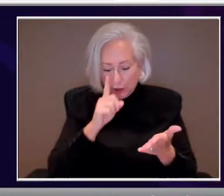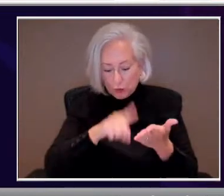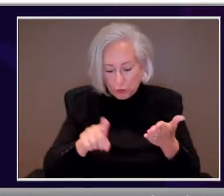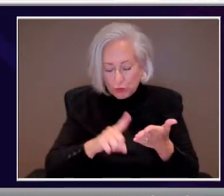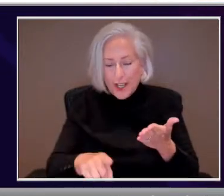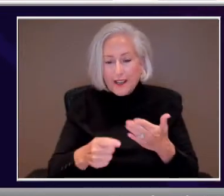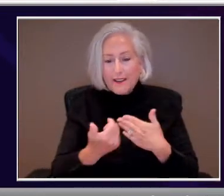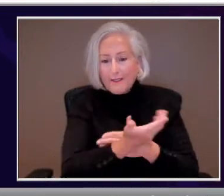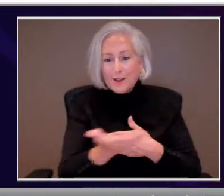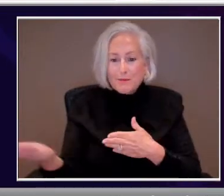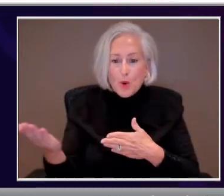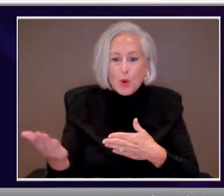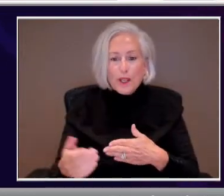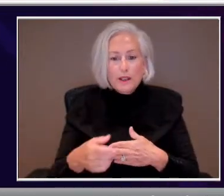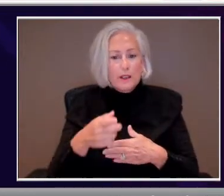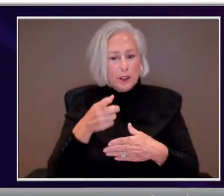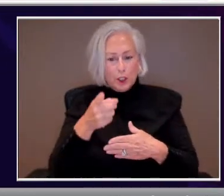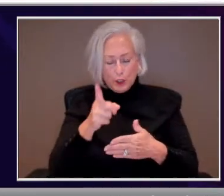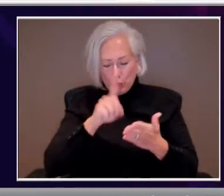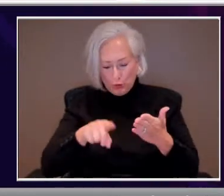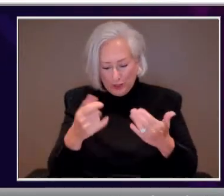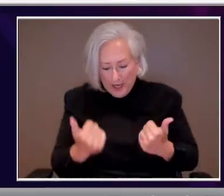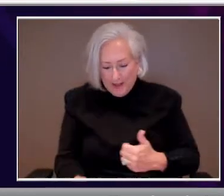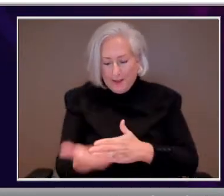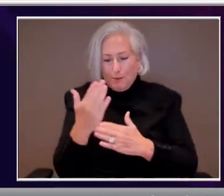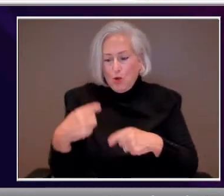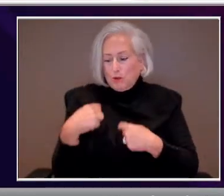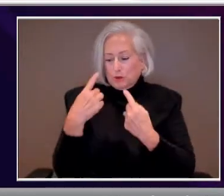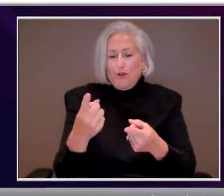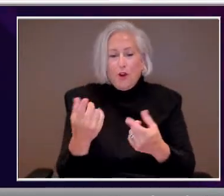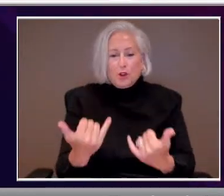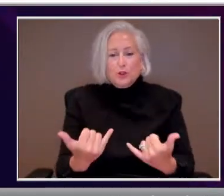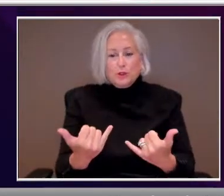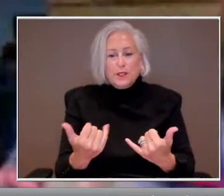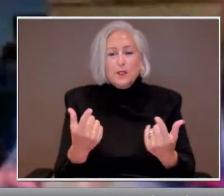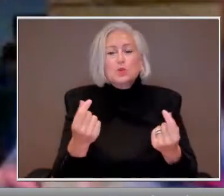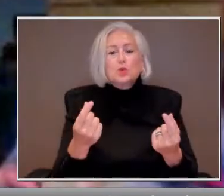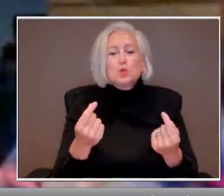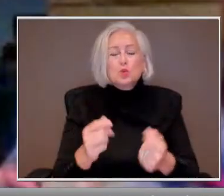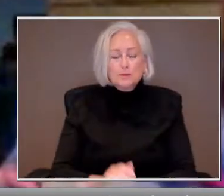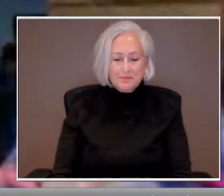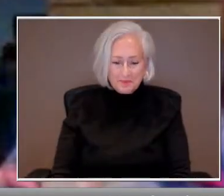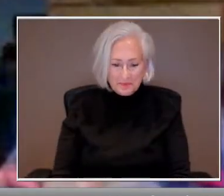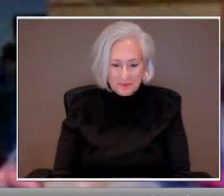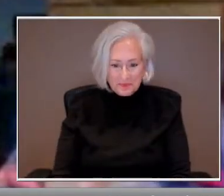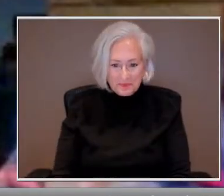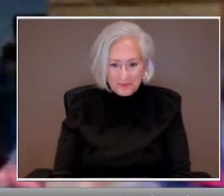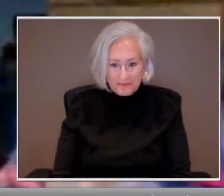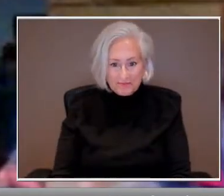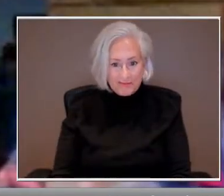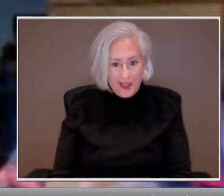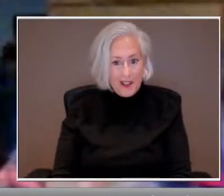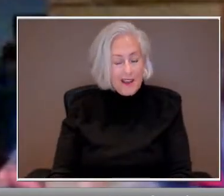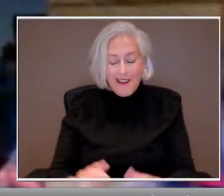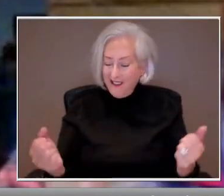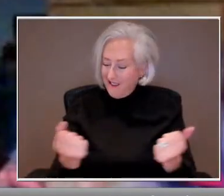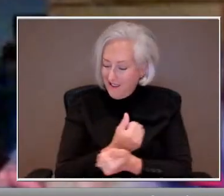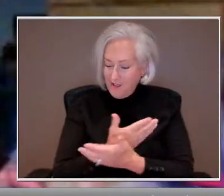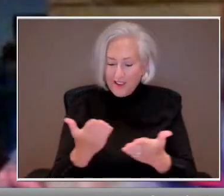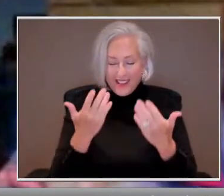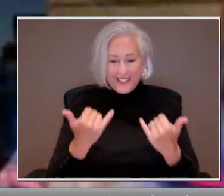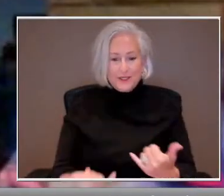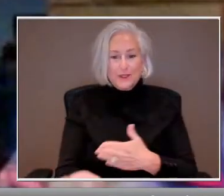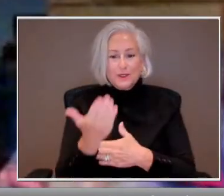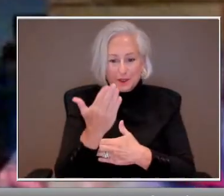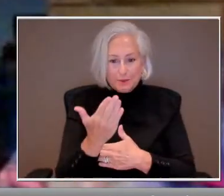all the gadgets in your home that you've checked this morning or that you will use to check your health? I have been through everything this morning. I've done my